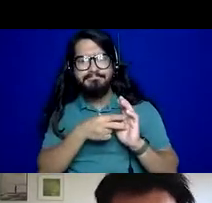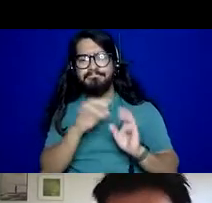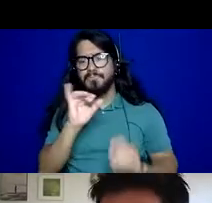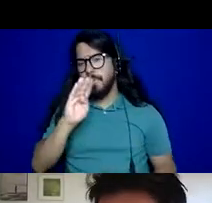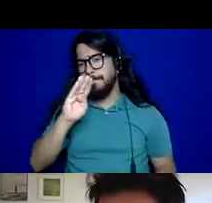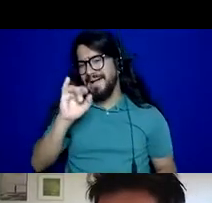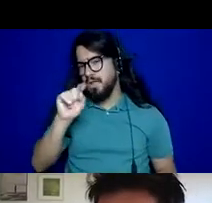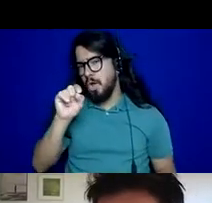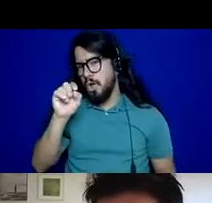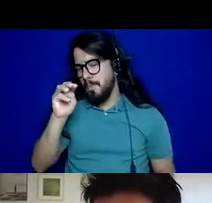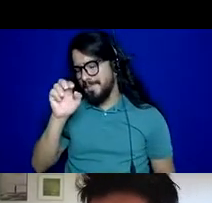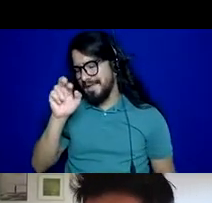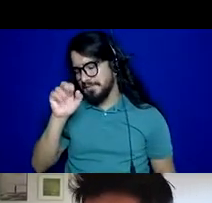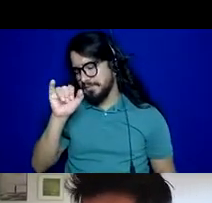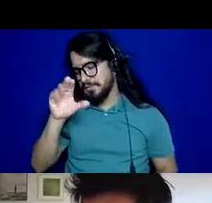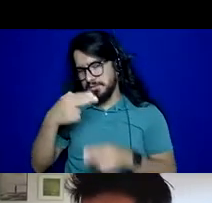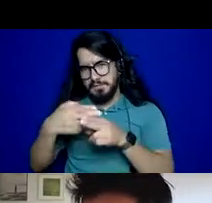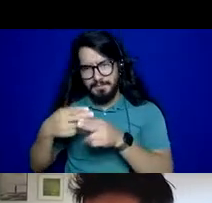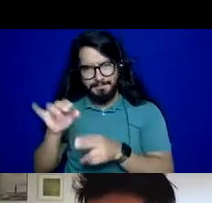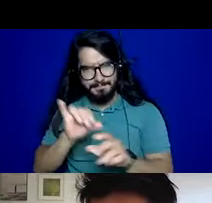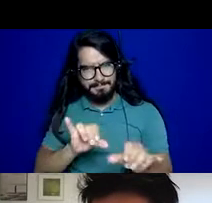is a little,